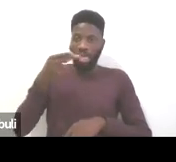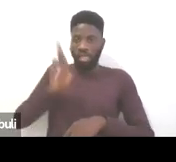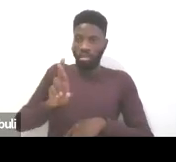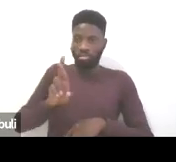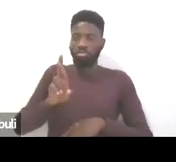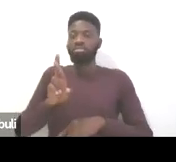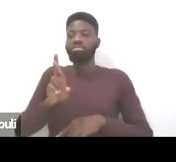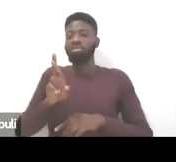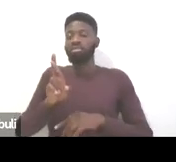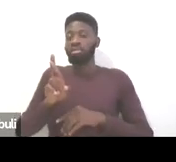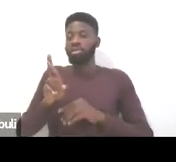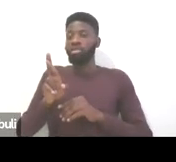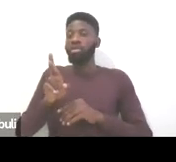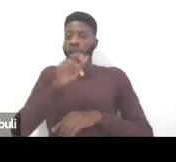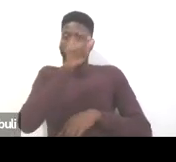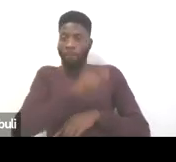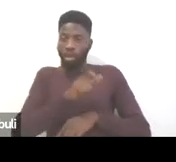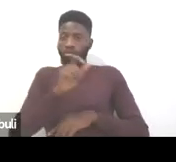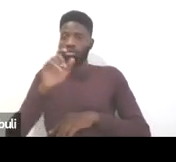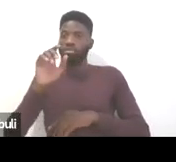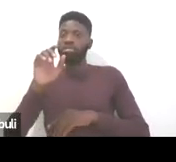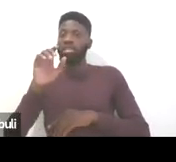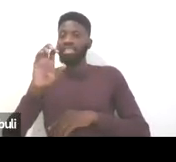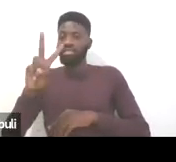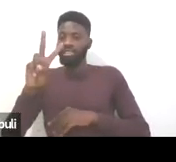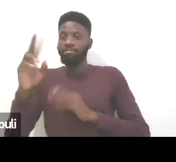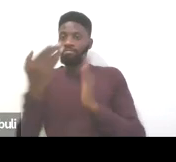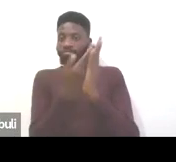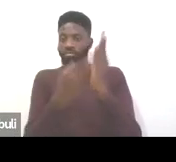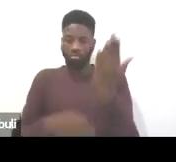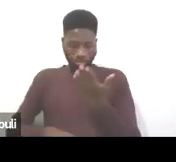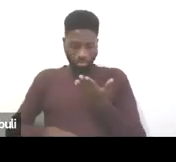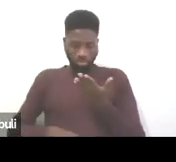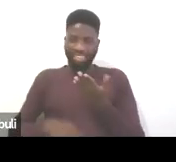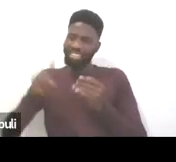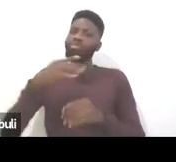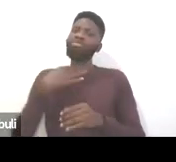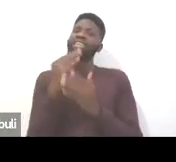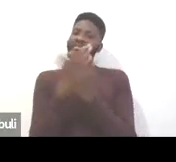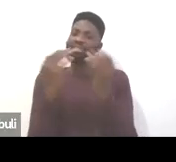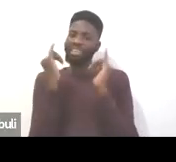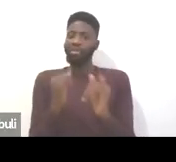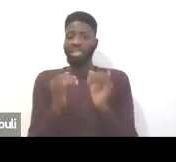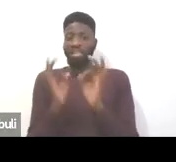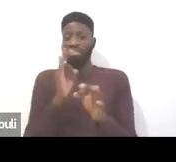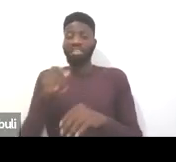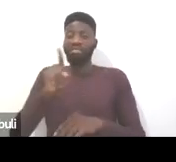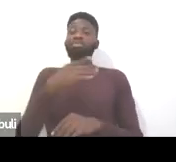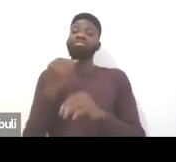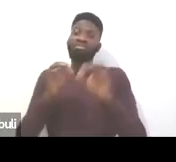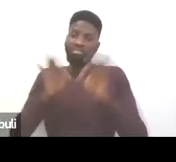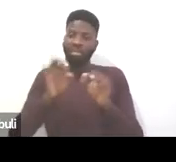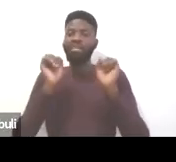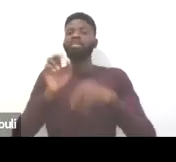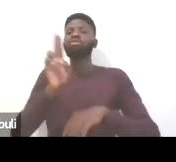the CV, they'll want something that if at all they want to like state it in that way, they can state it using